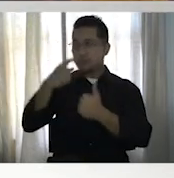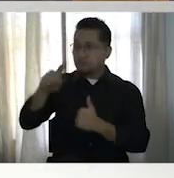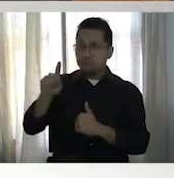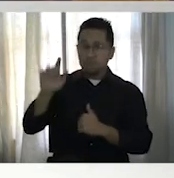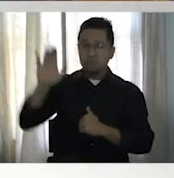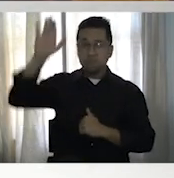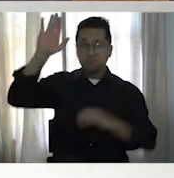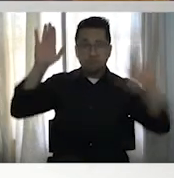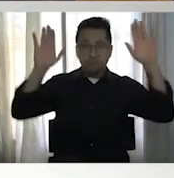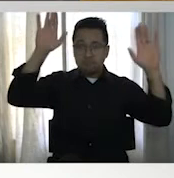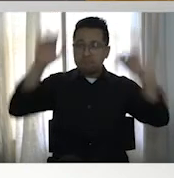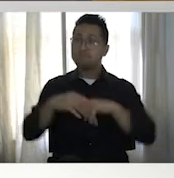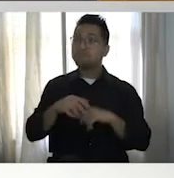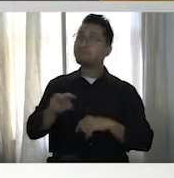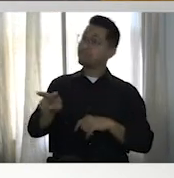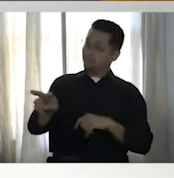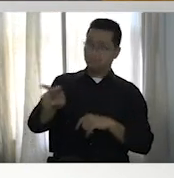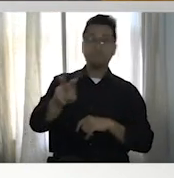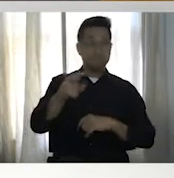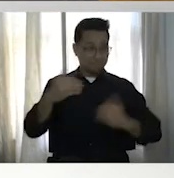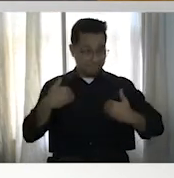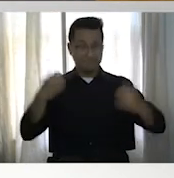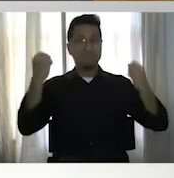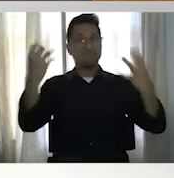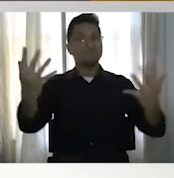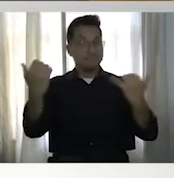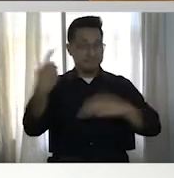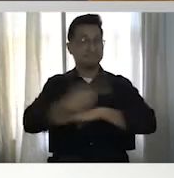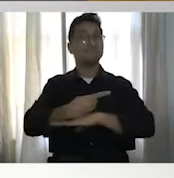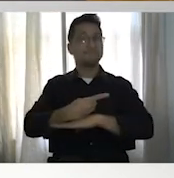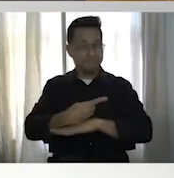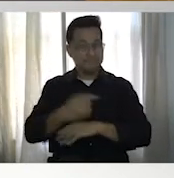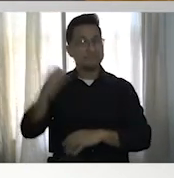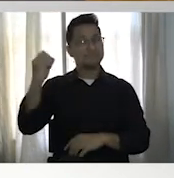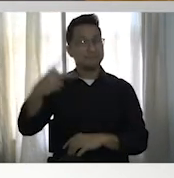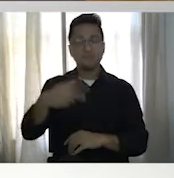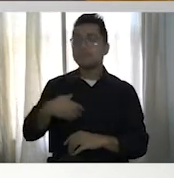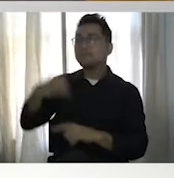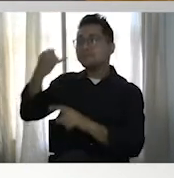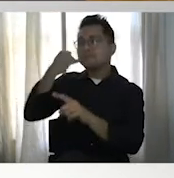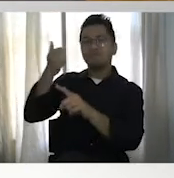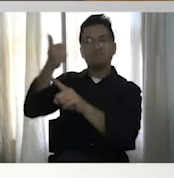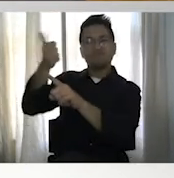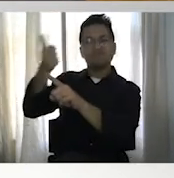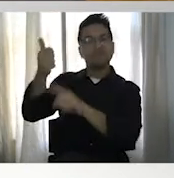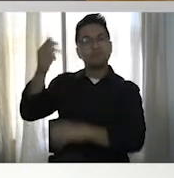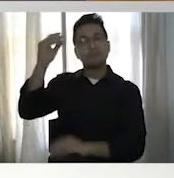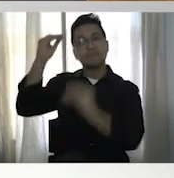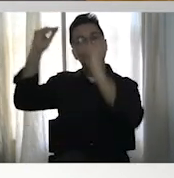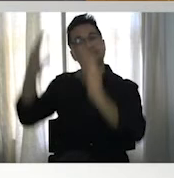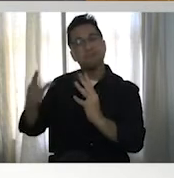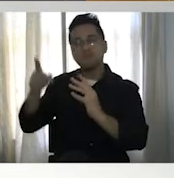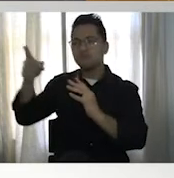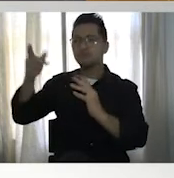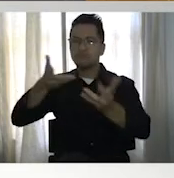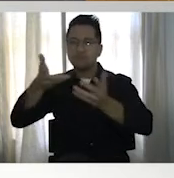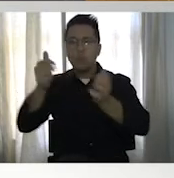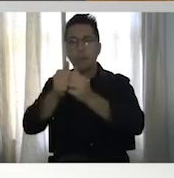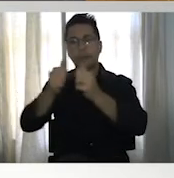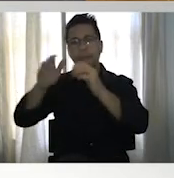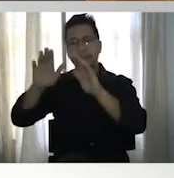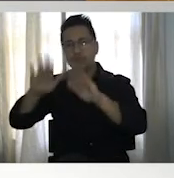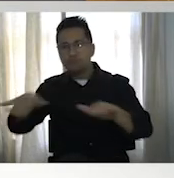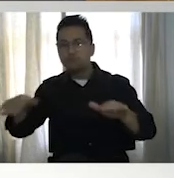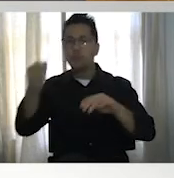hand? Aha, we have a lot of you here today. Okay. If you're a teacher who works with children